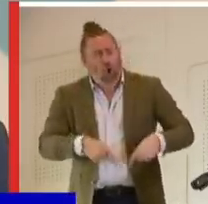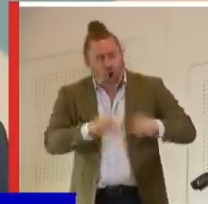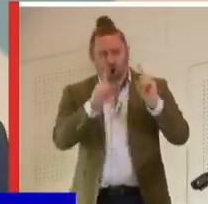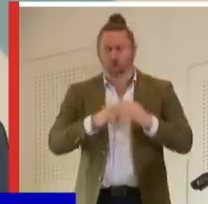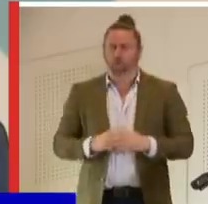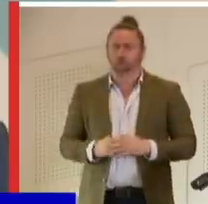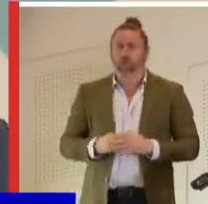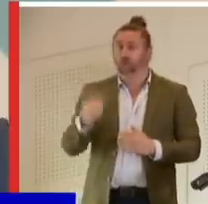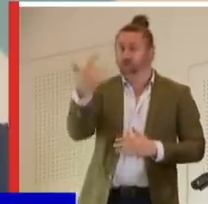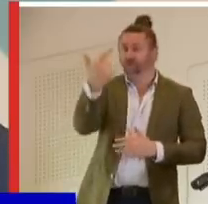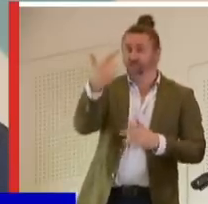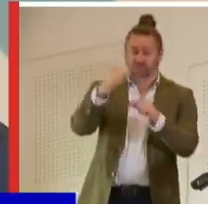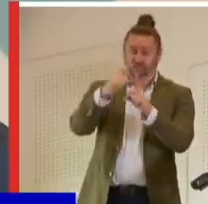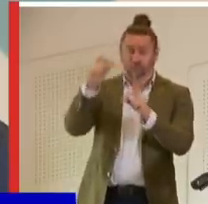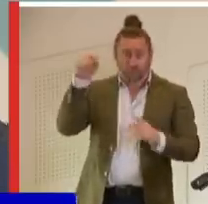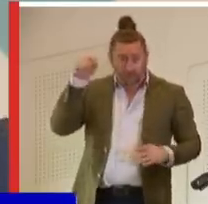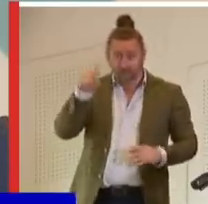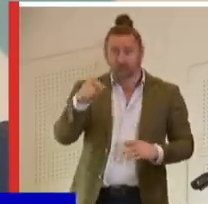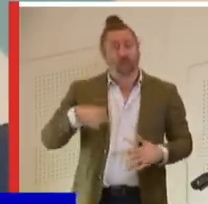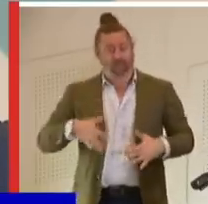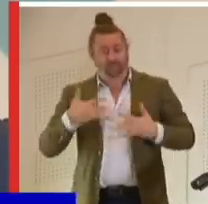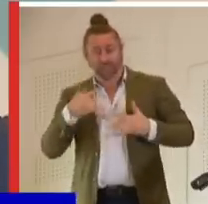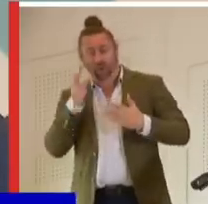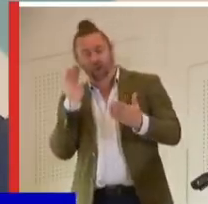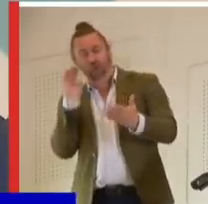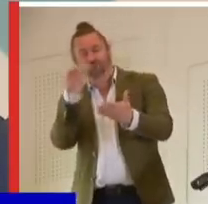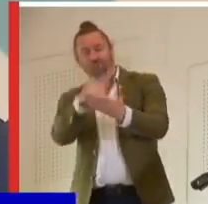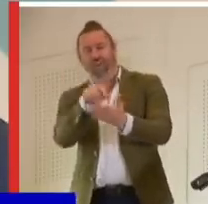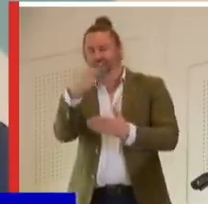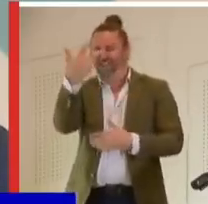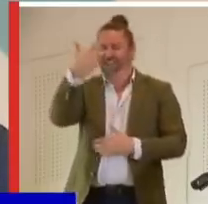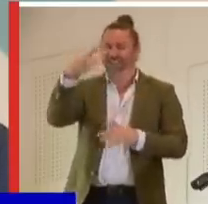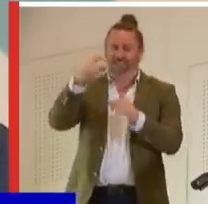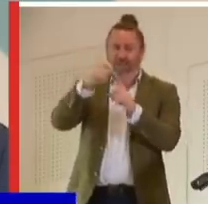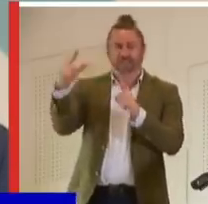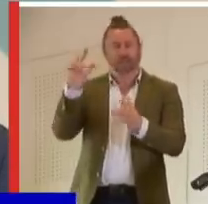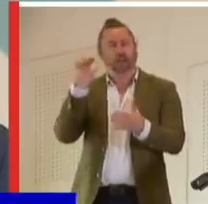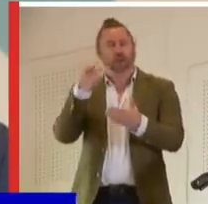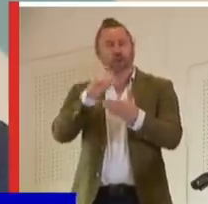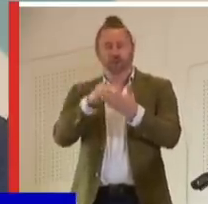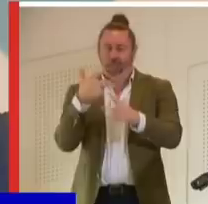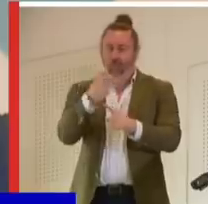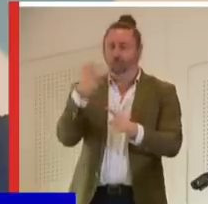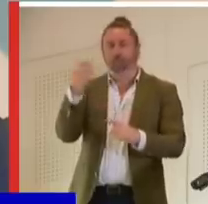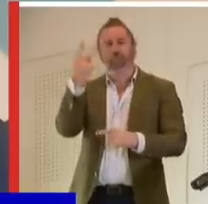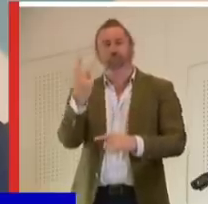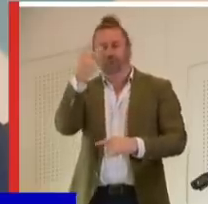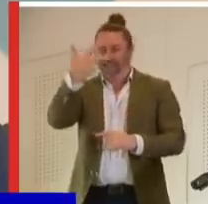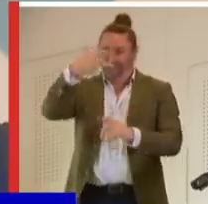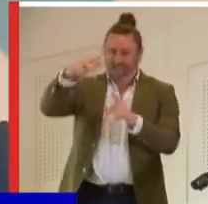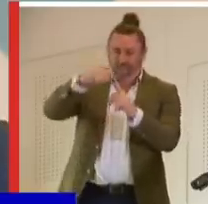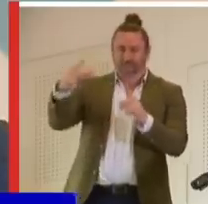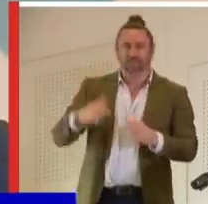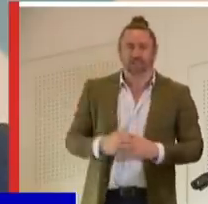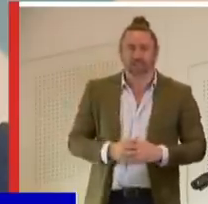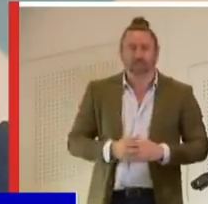of December, when we expect to meet the 80% of the eligible population double vaccinated, there will be other